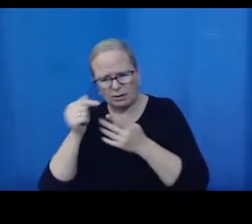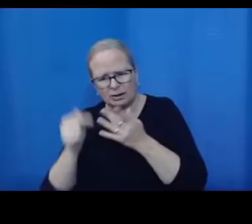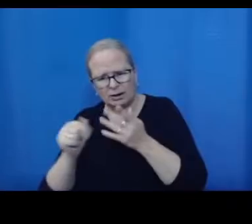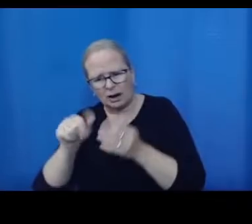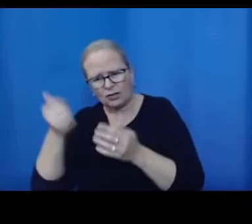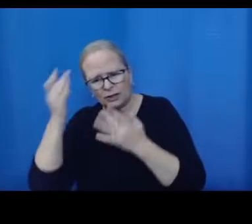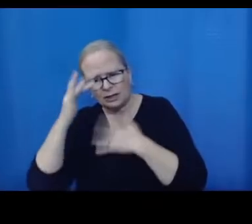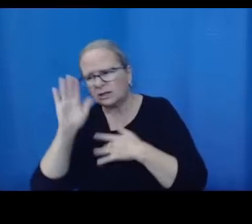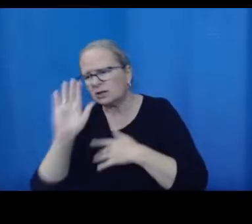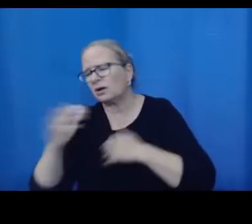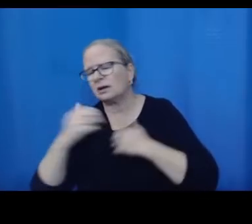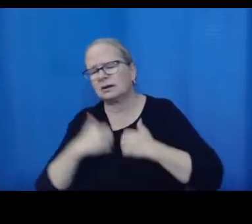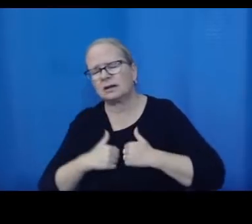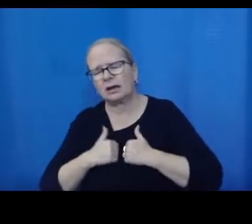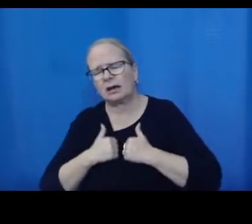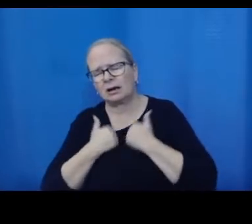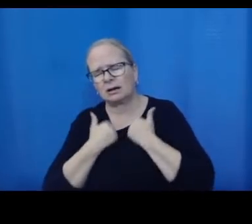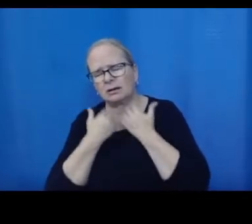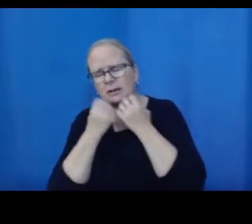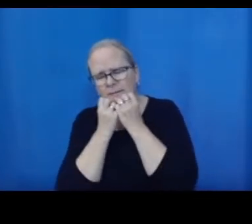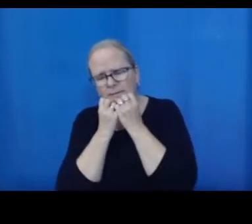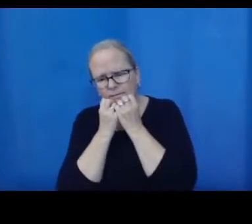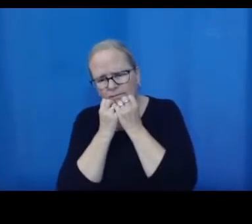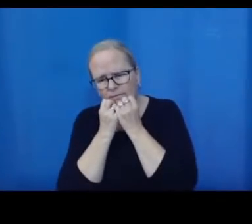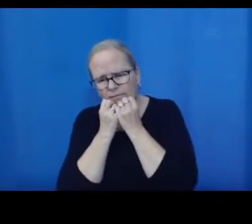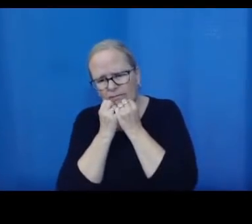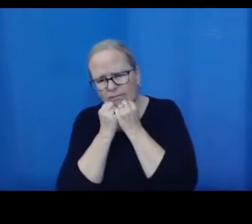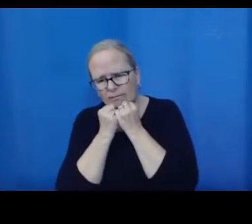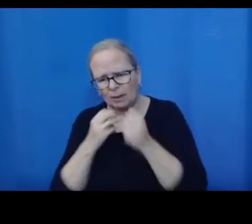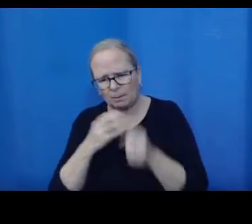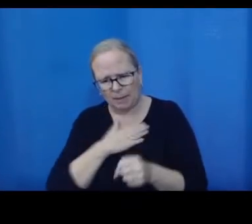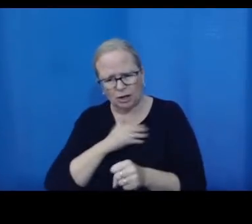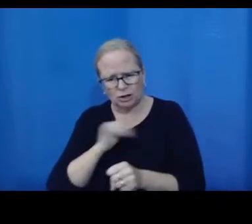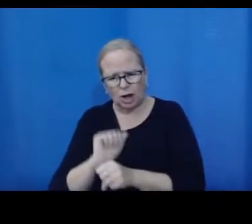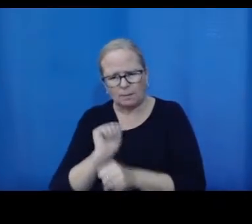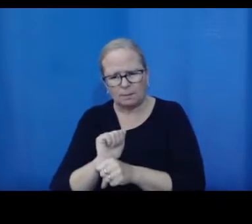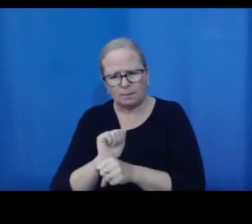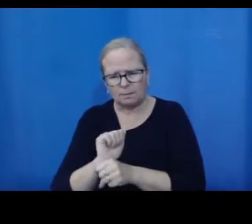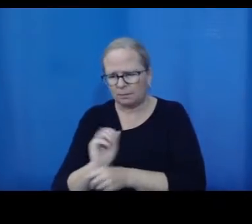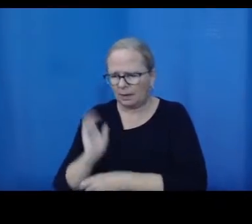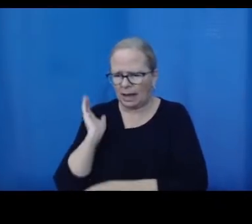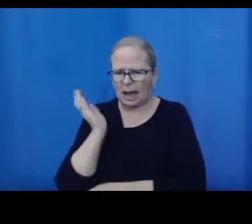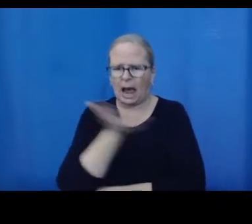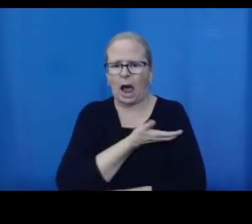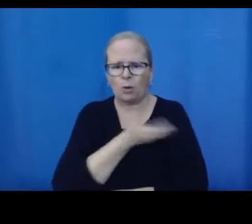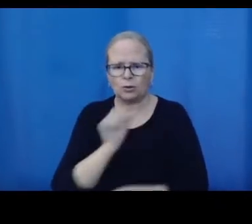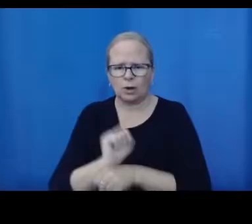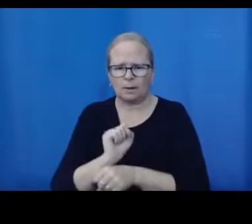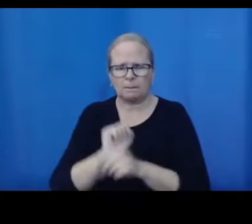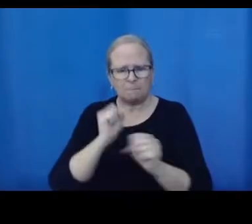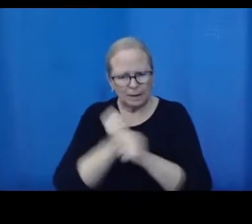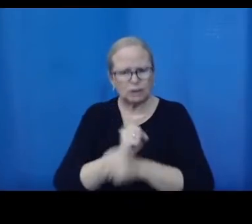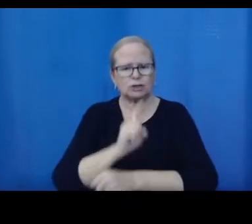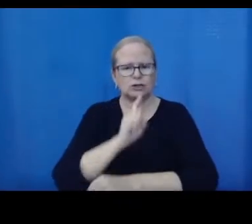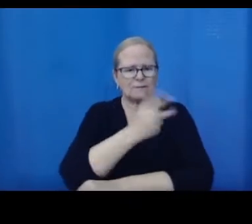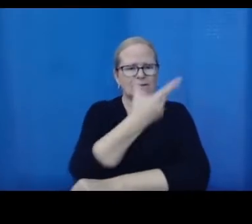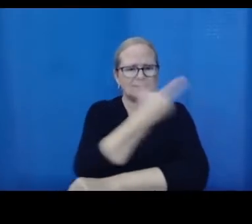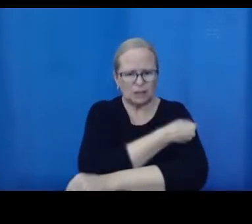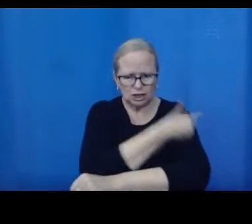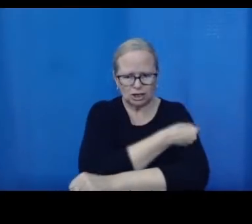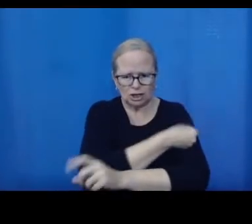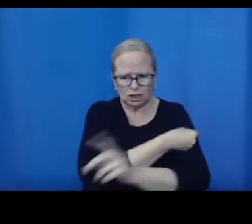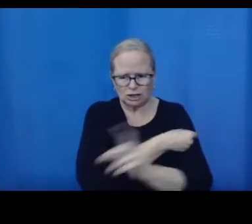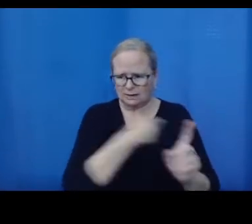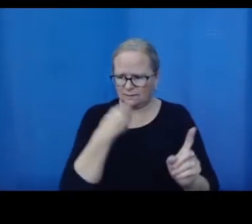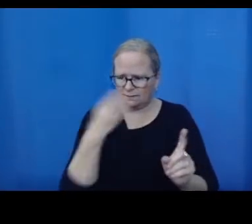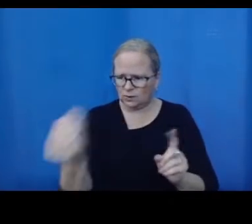job to make sure we were the ones vaccinated so that they didn't get this. And we're not doing right by now